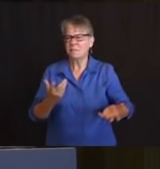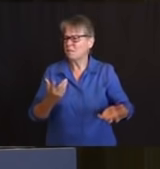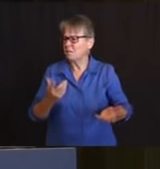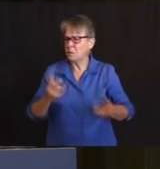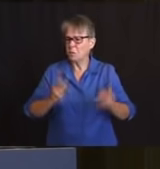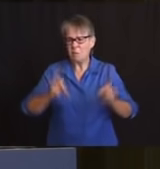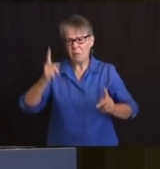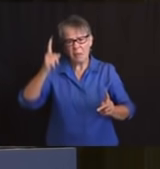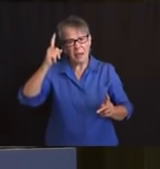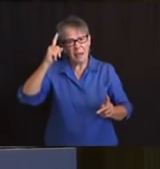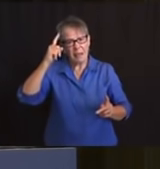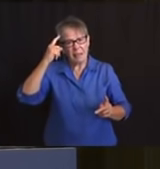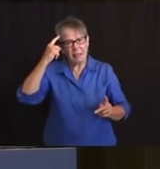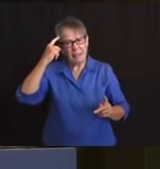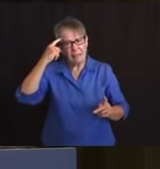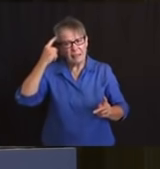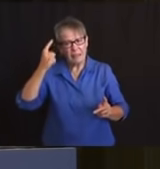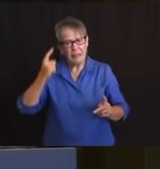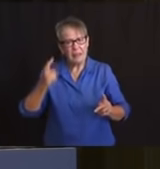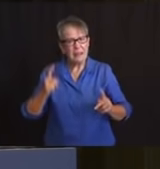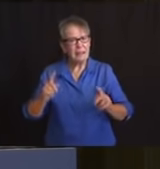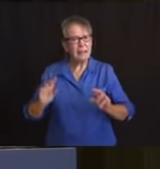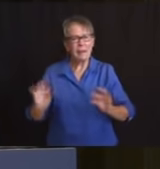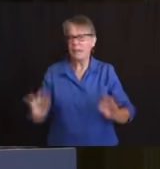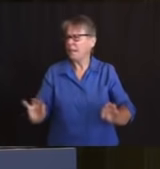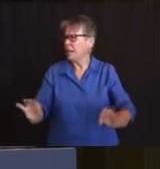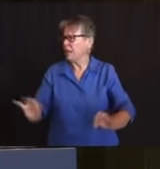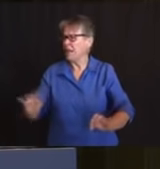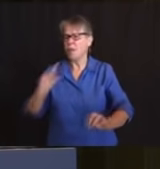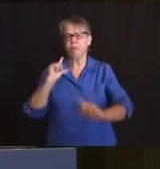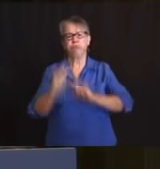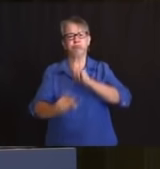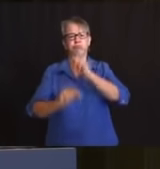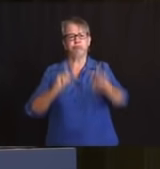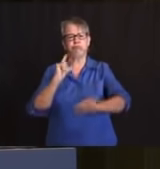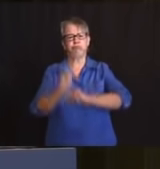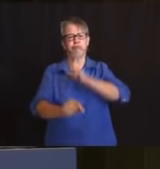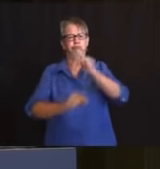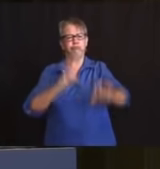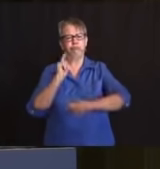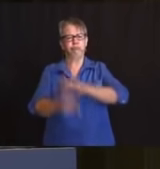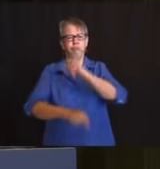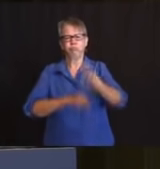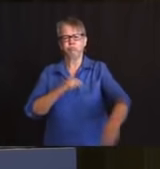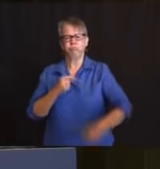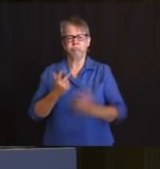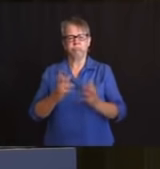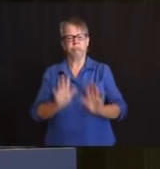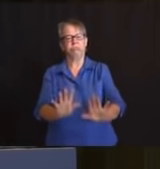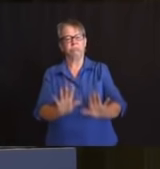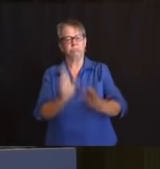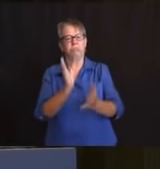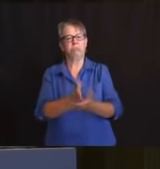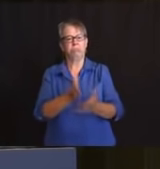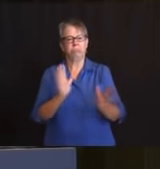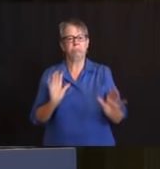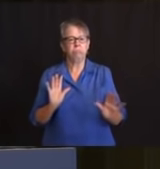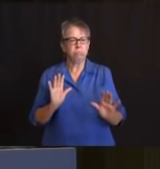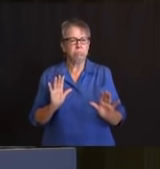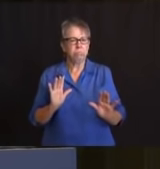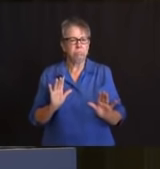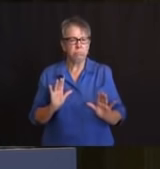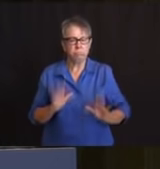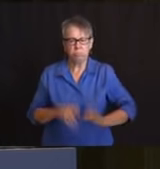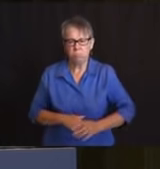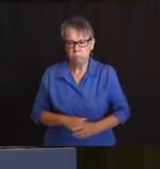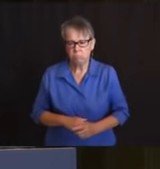motor vehicle summons. So we're trying to, plus, and just having troopers out on the interstates and toll roads, we just ask that people